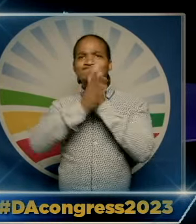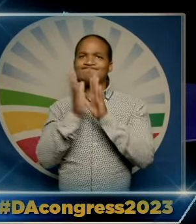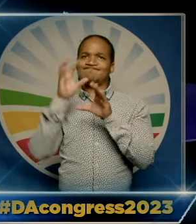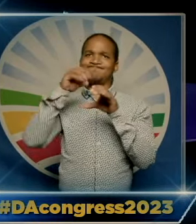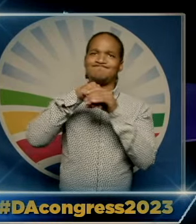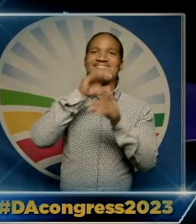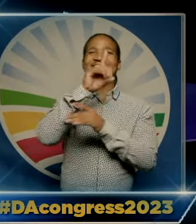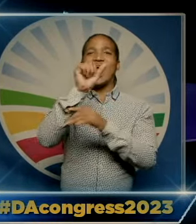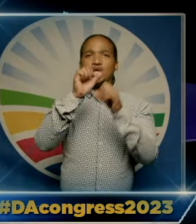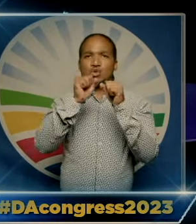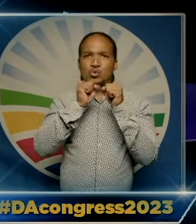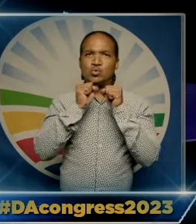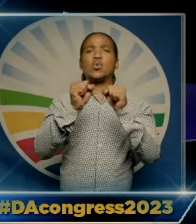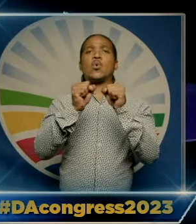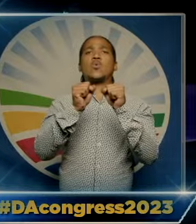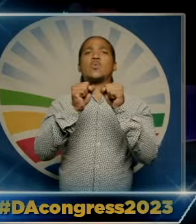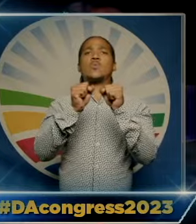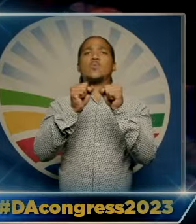alliance.